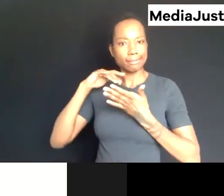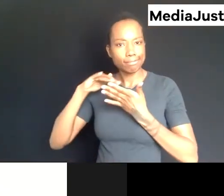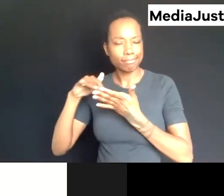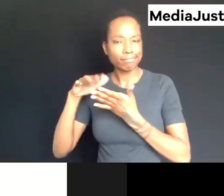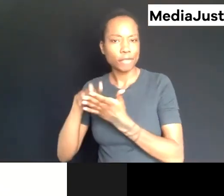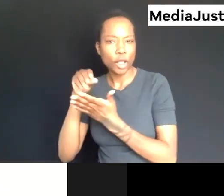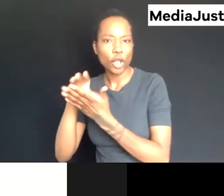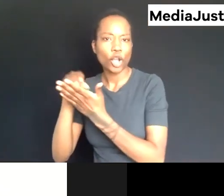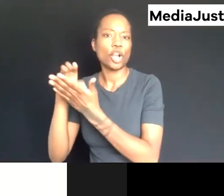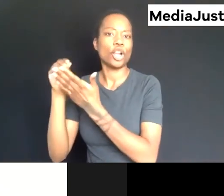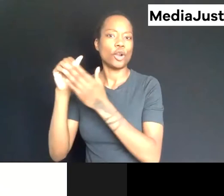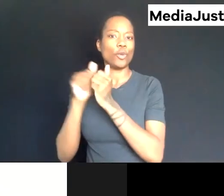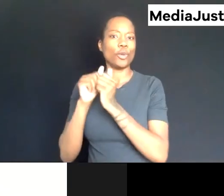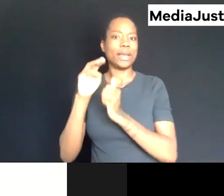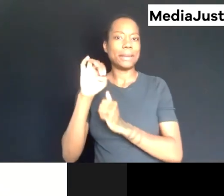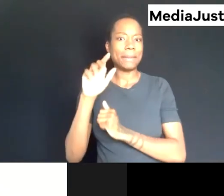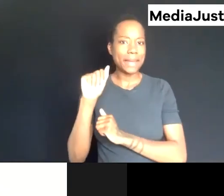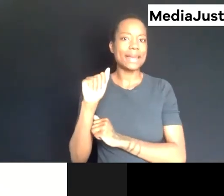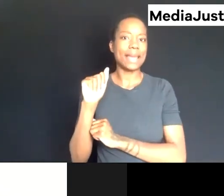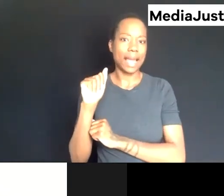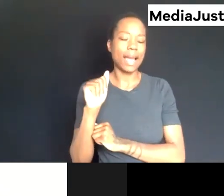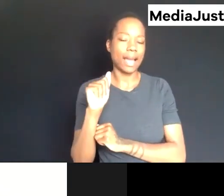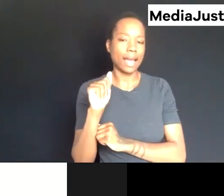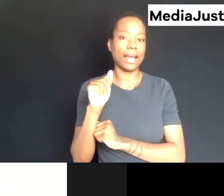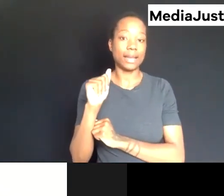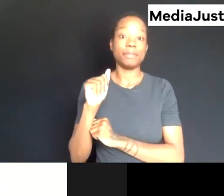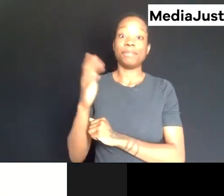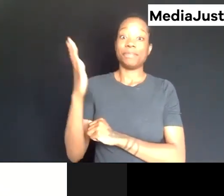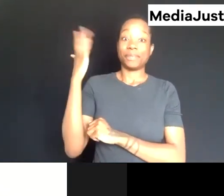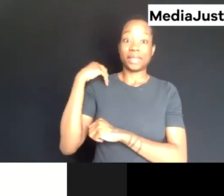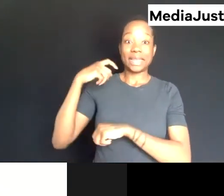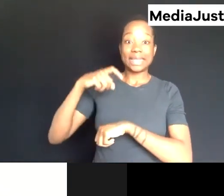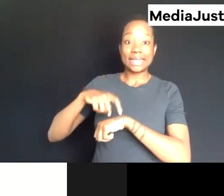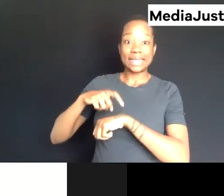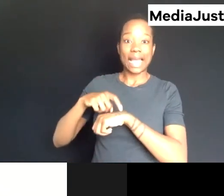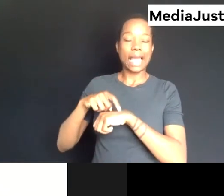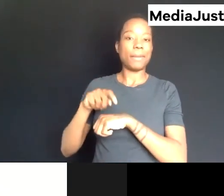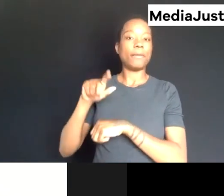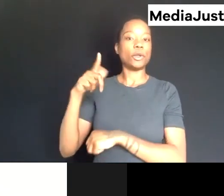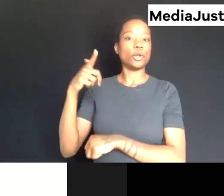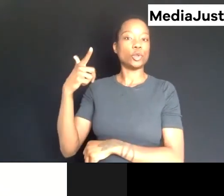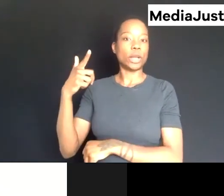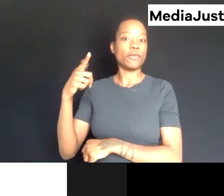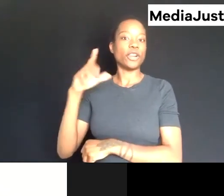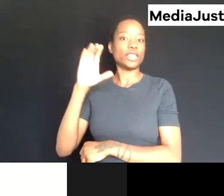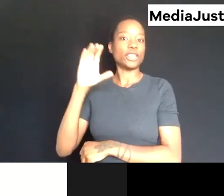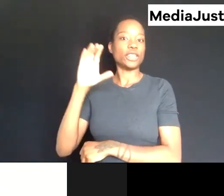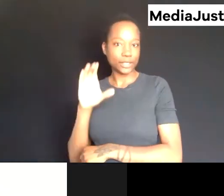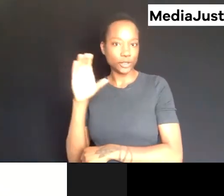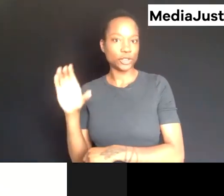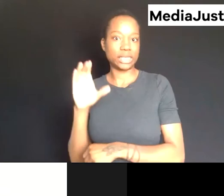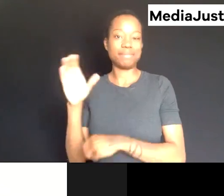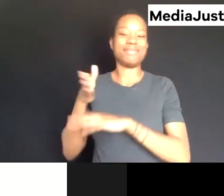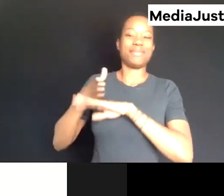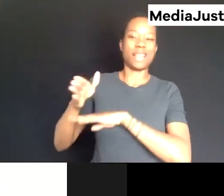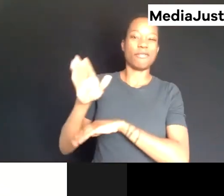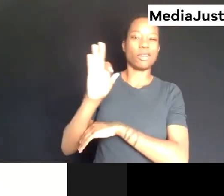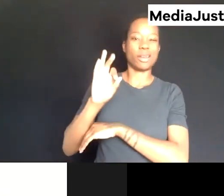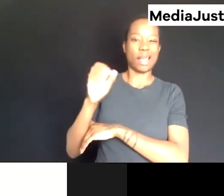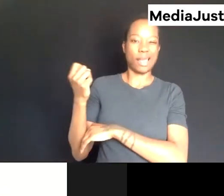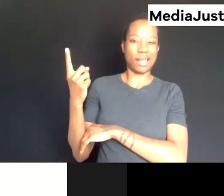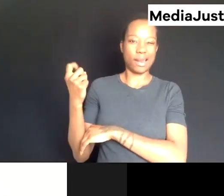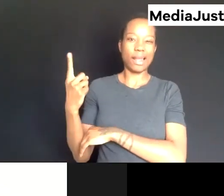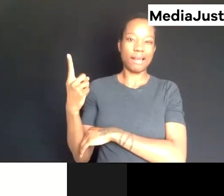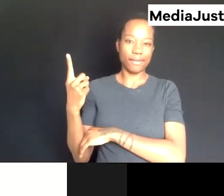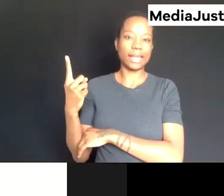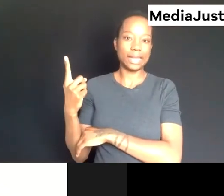media representation. You know, at the turn of the 21st century, post 9/11, the drumbeat to war